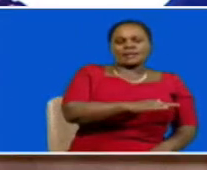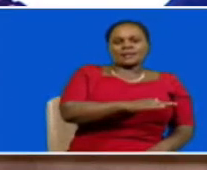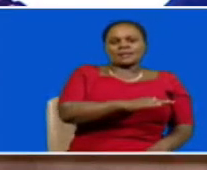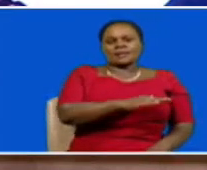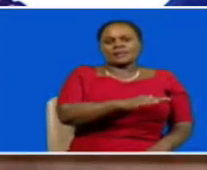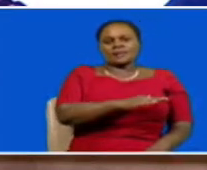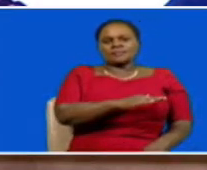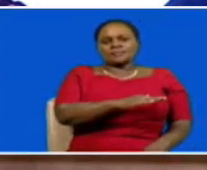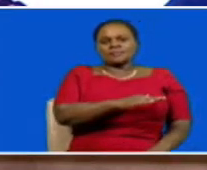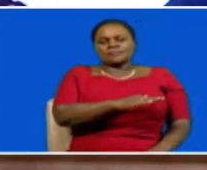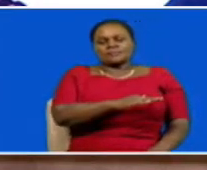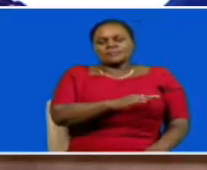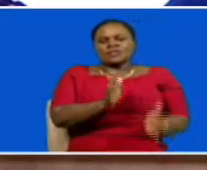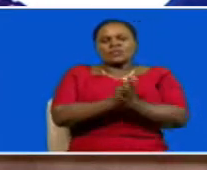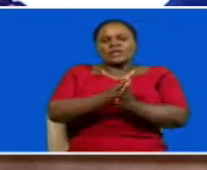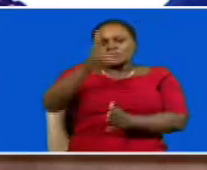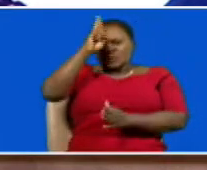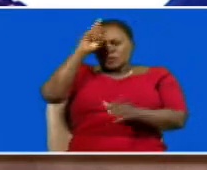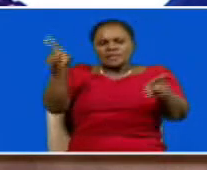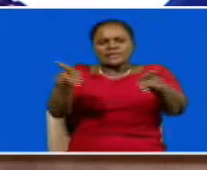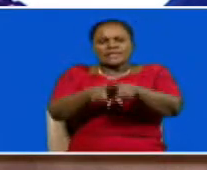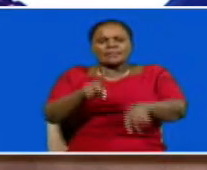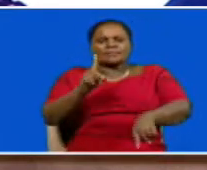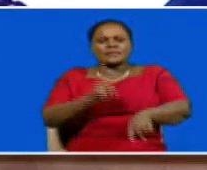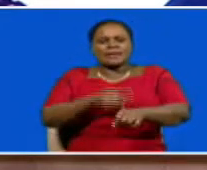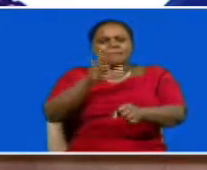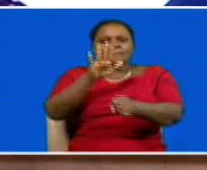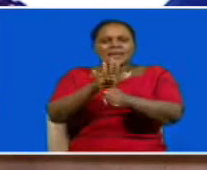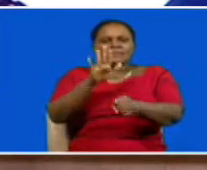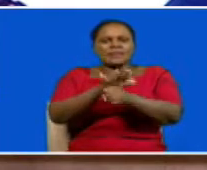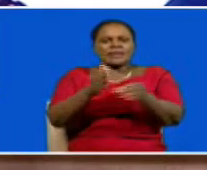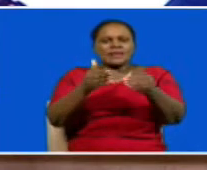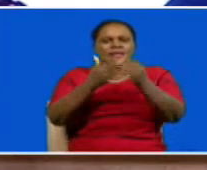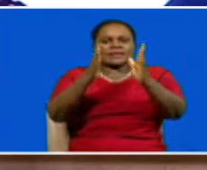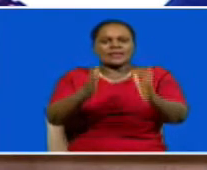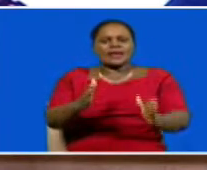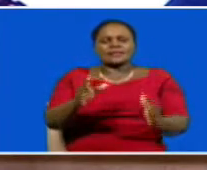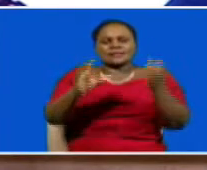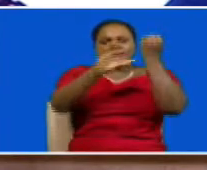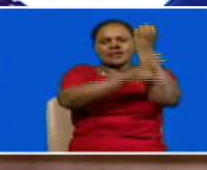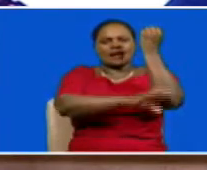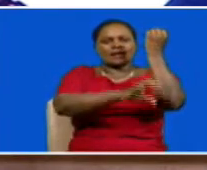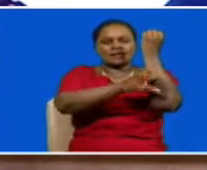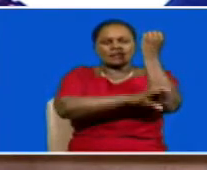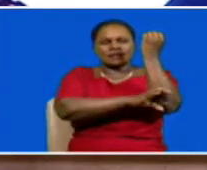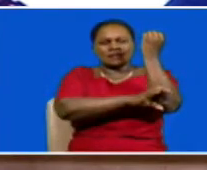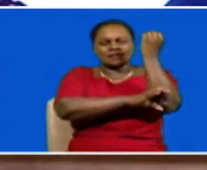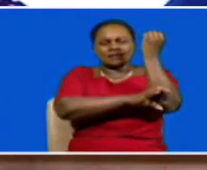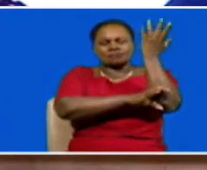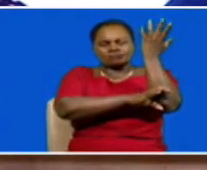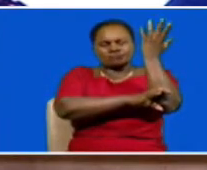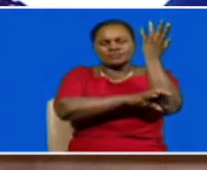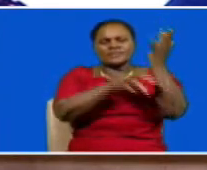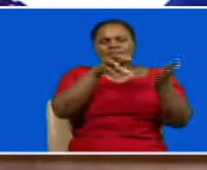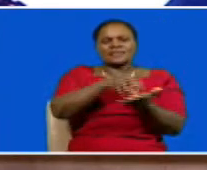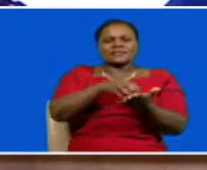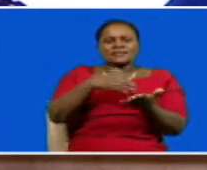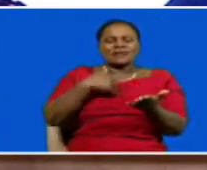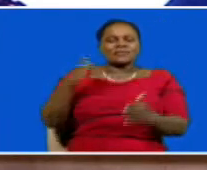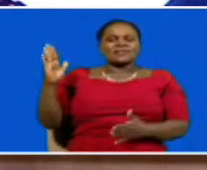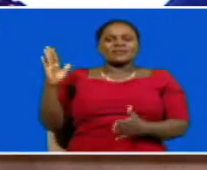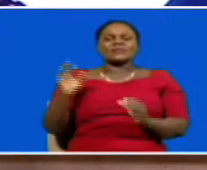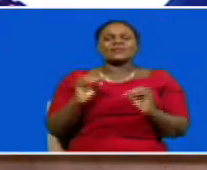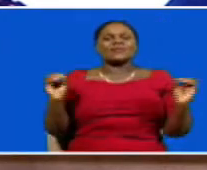by security officers. At the same time, a number of regions in the country are still experiencing cases of